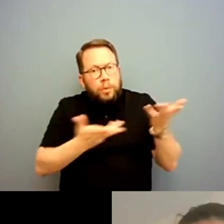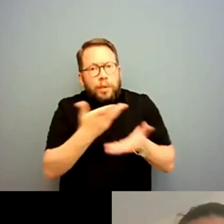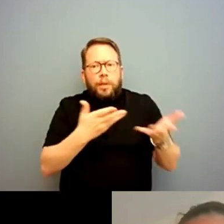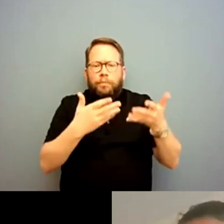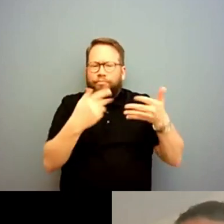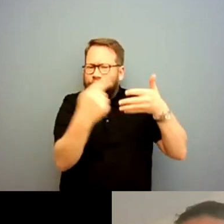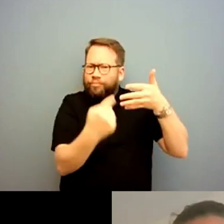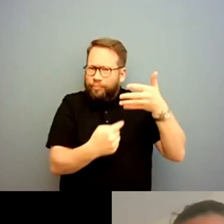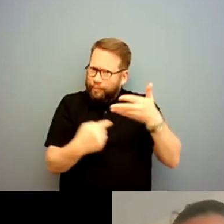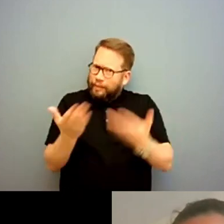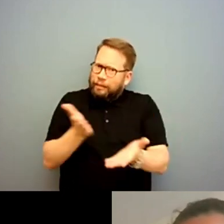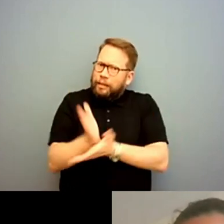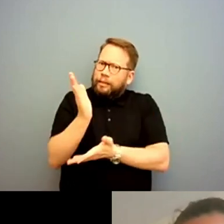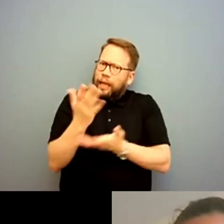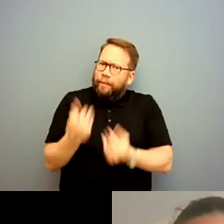Sorry.